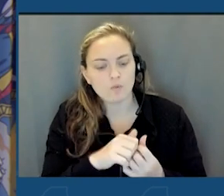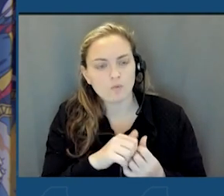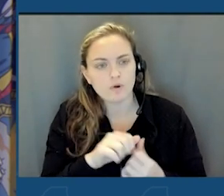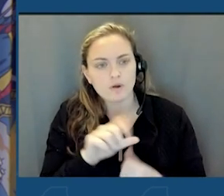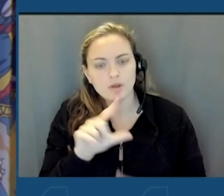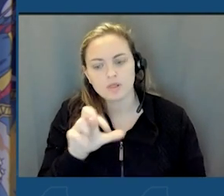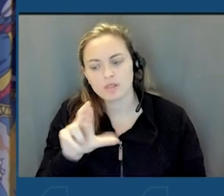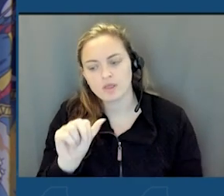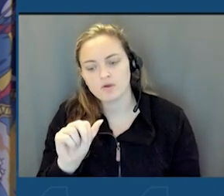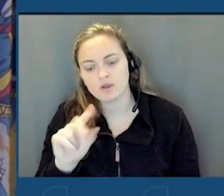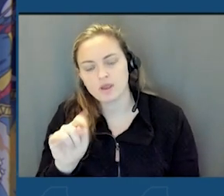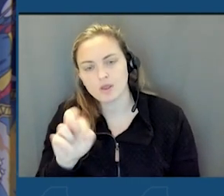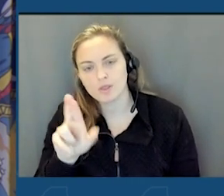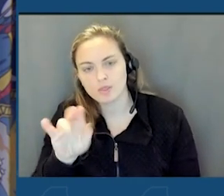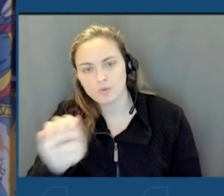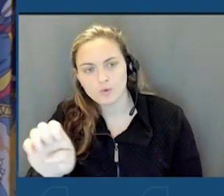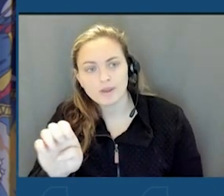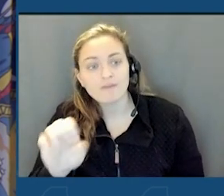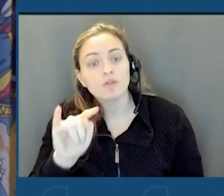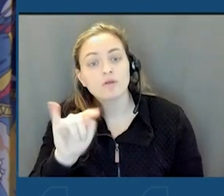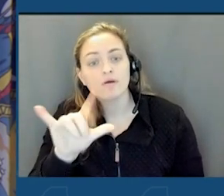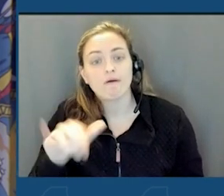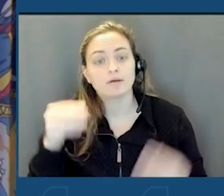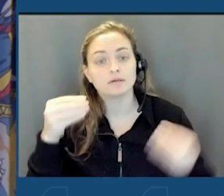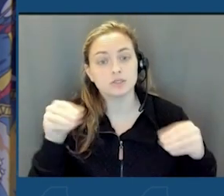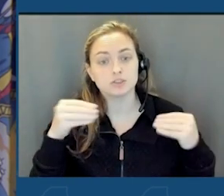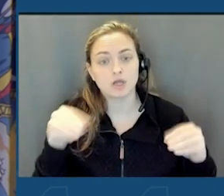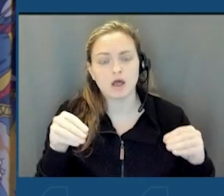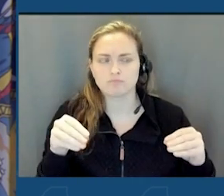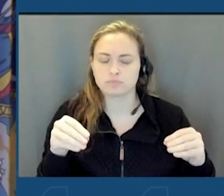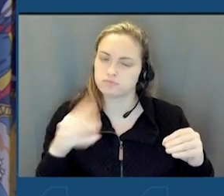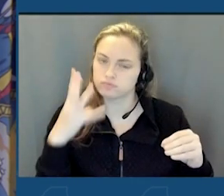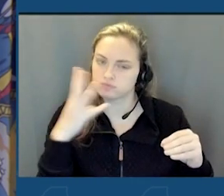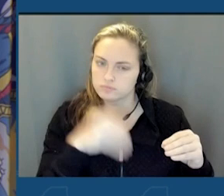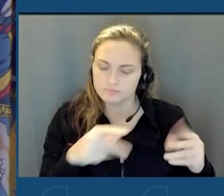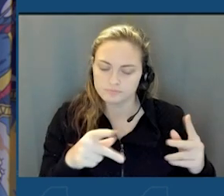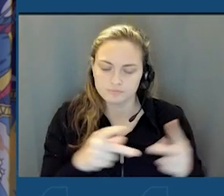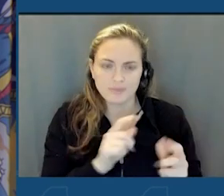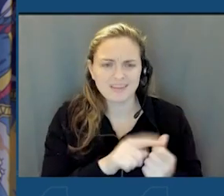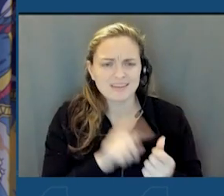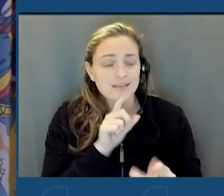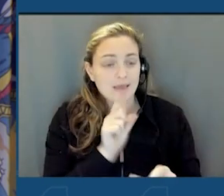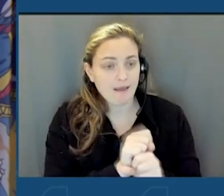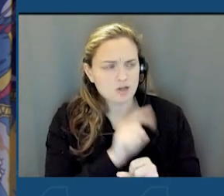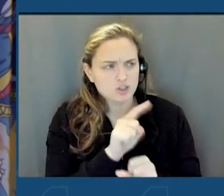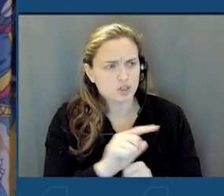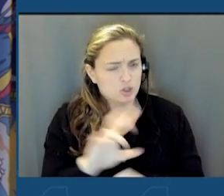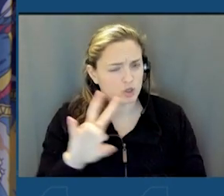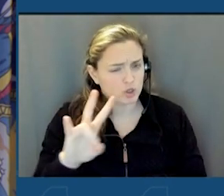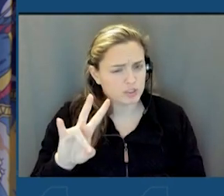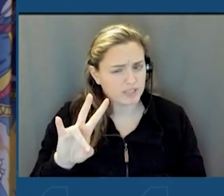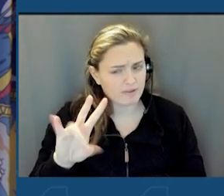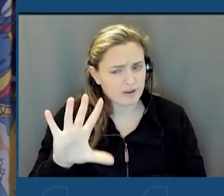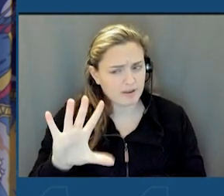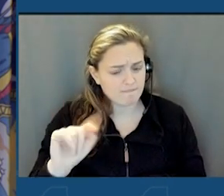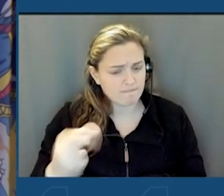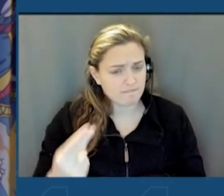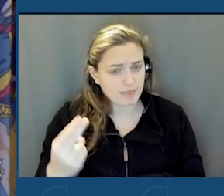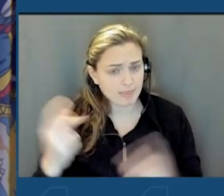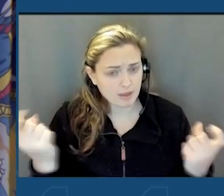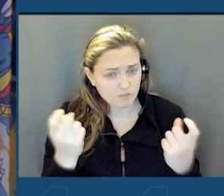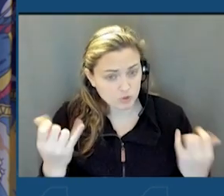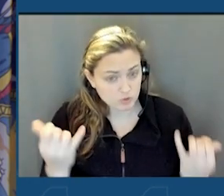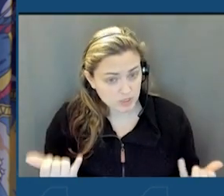Lori, the owners of the Colony Shop. What a gem that is. It was actually, turns out to be, what was their 75th anniversary today?